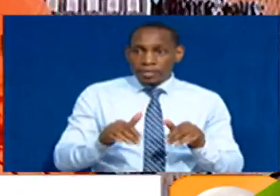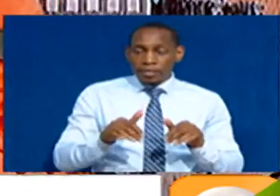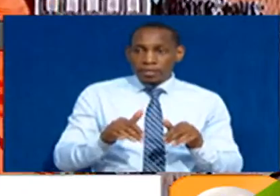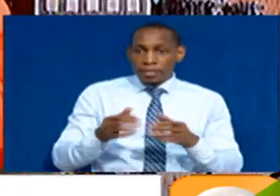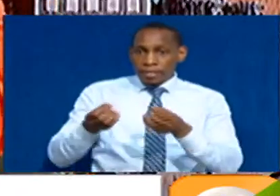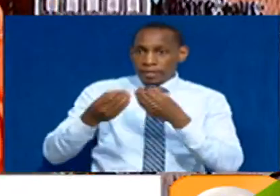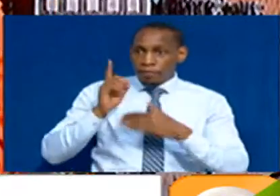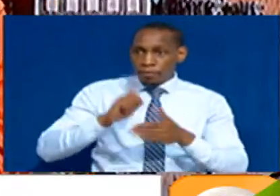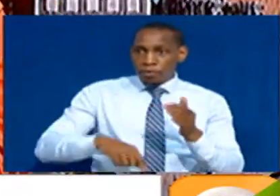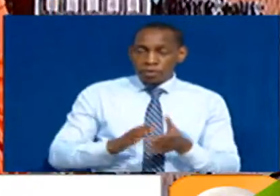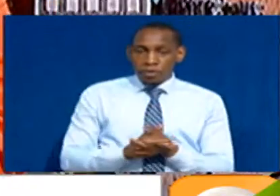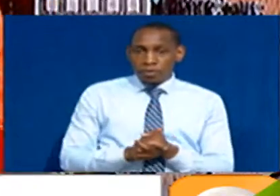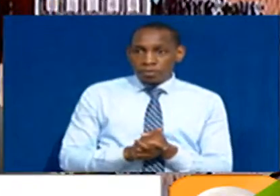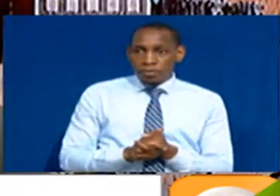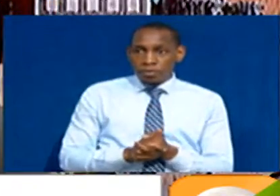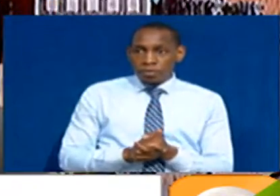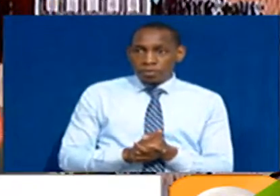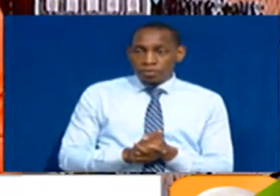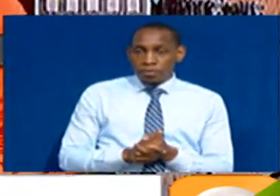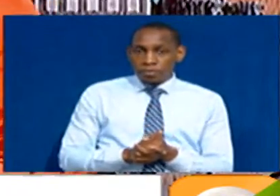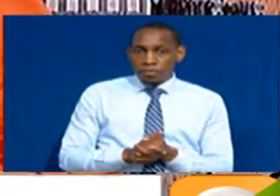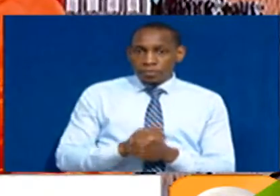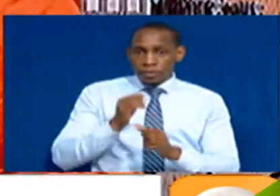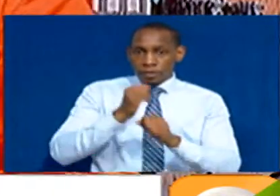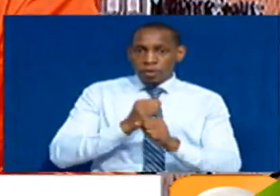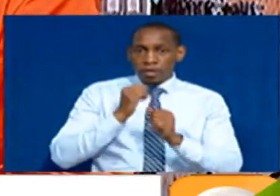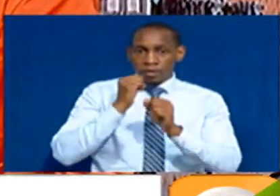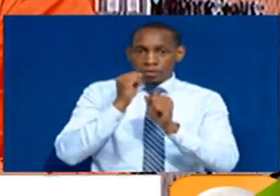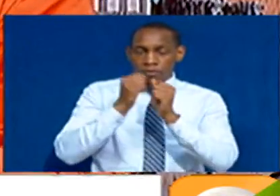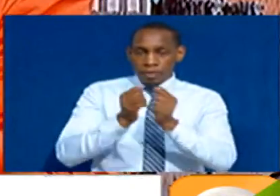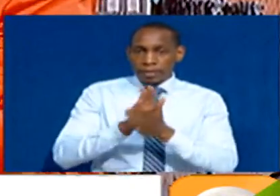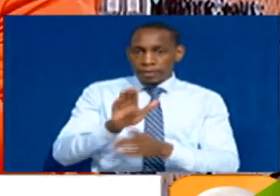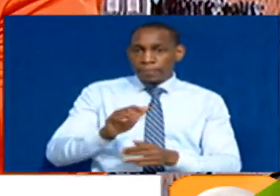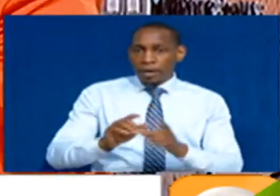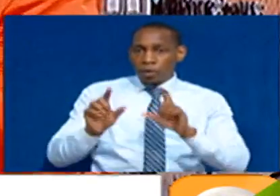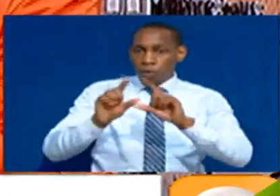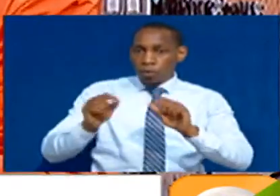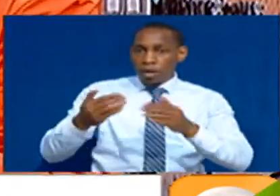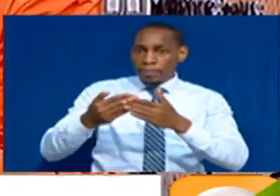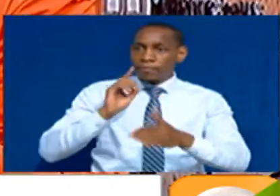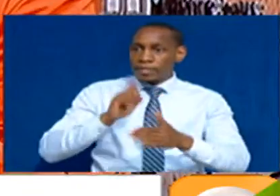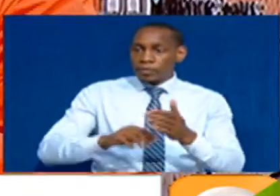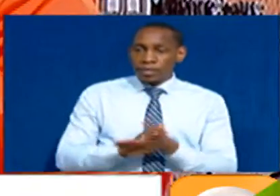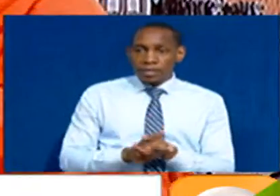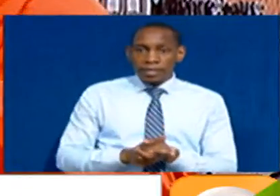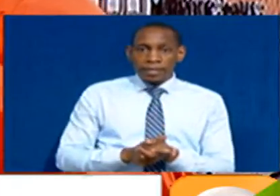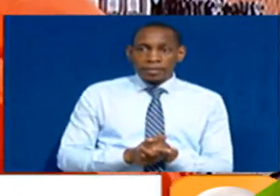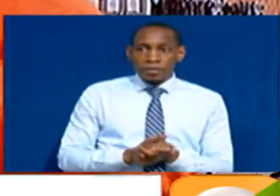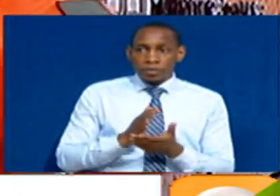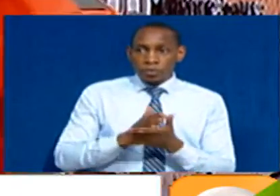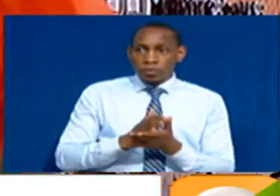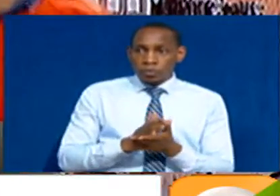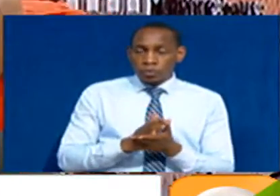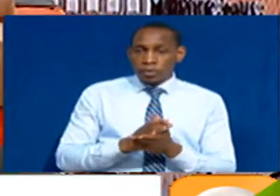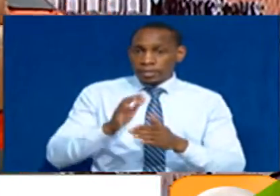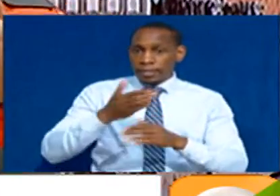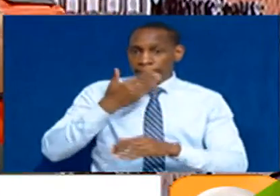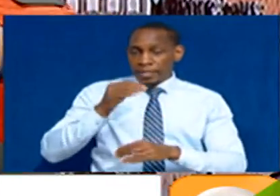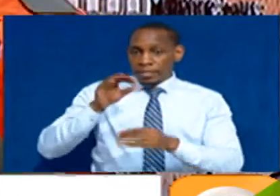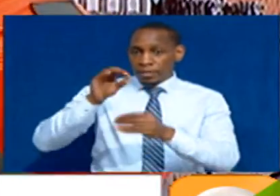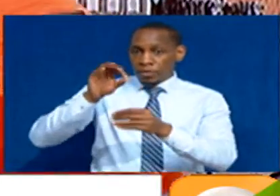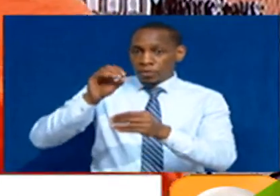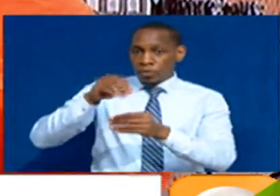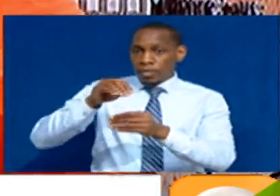be informed that this is what we intend to do with you. And earlier on I said, it is attractive to be able to invest